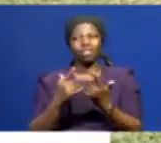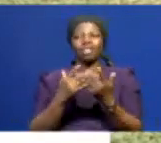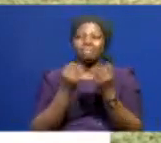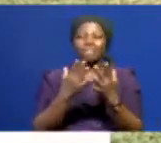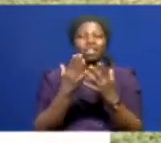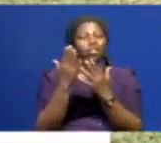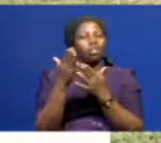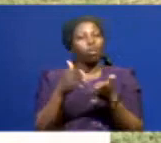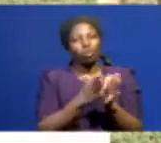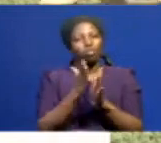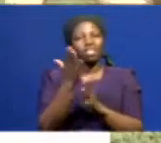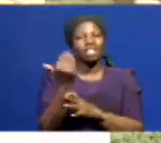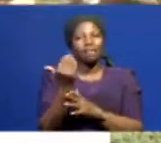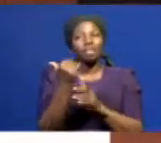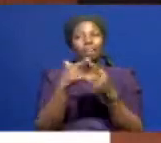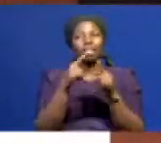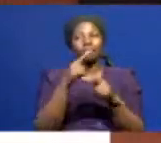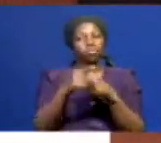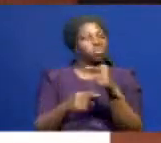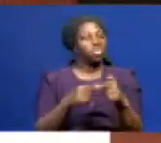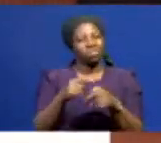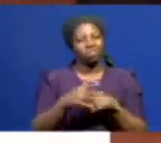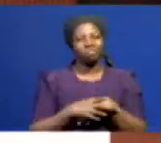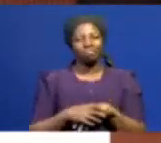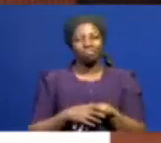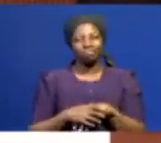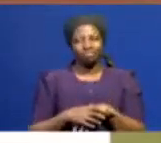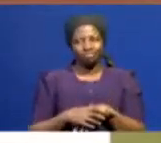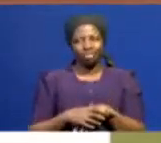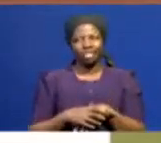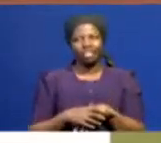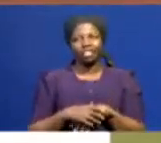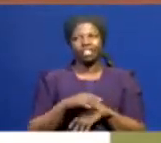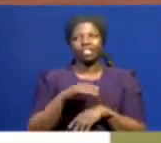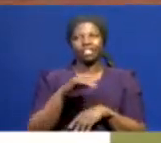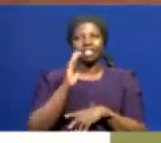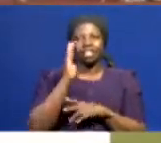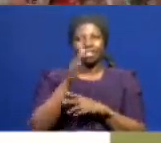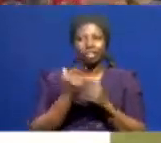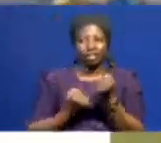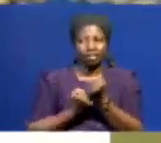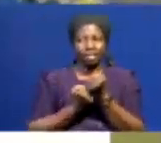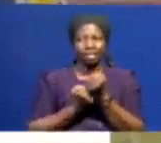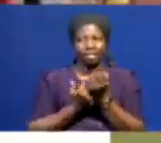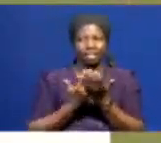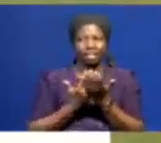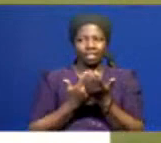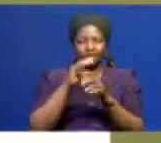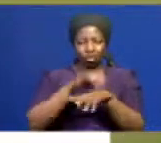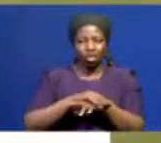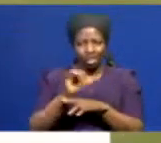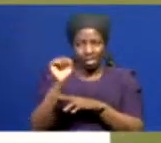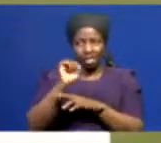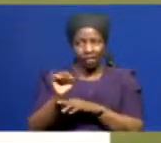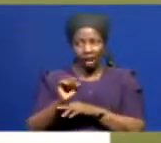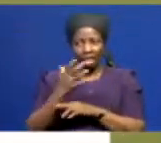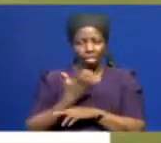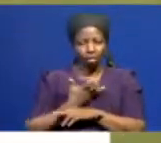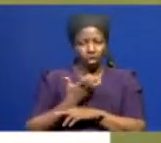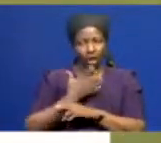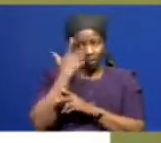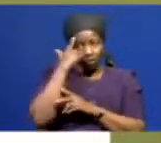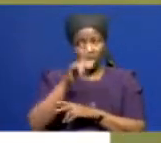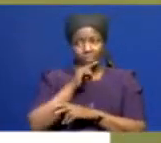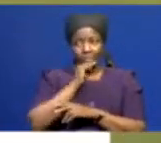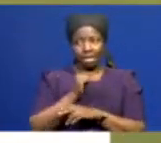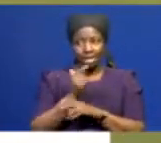kuja, bado tunaendelea. Titus Mount, who bagged silver for Kenya in men's discus with a throw of 20 meters. The event was